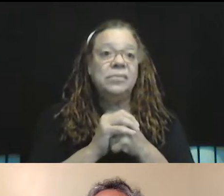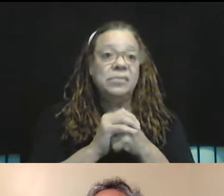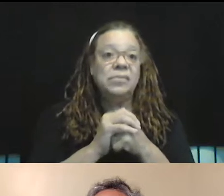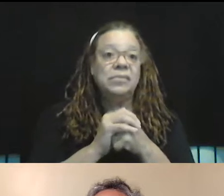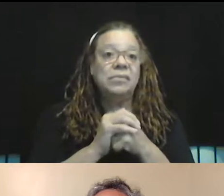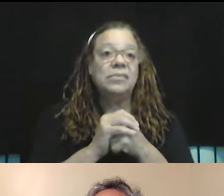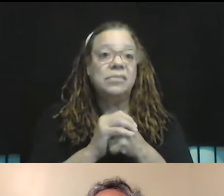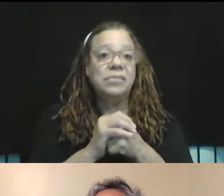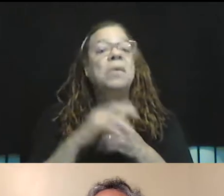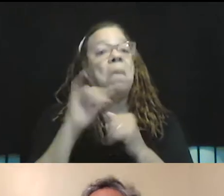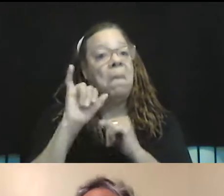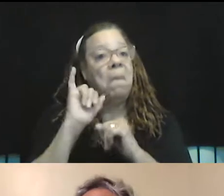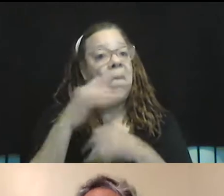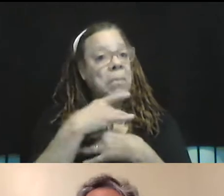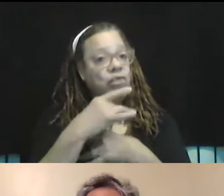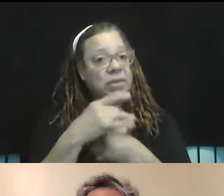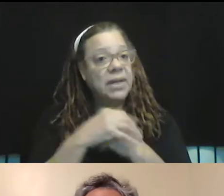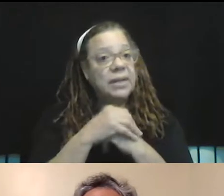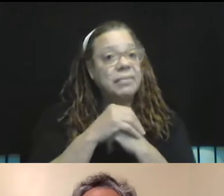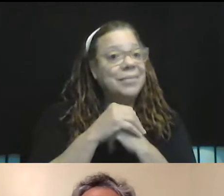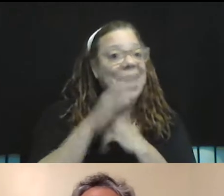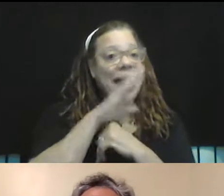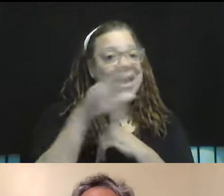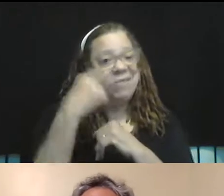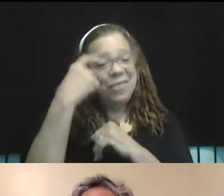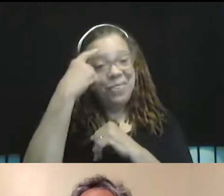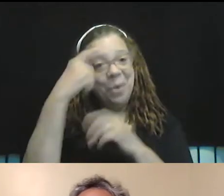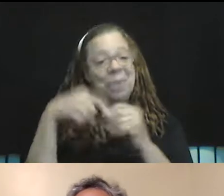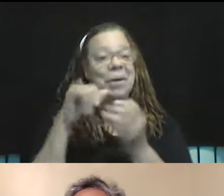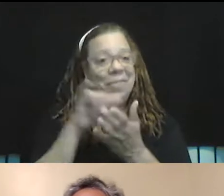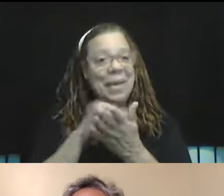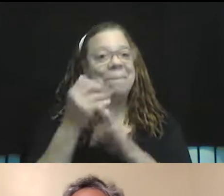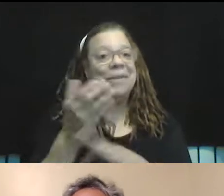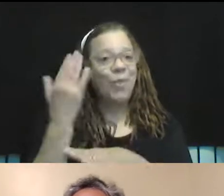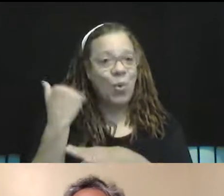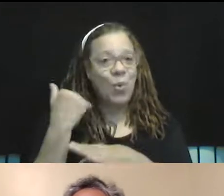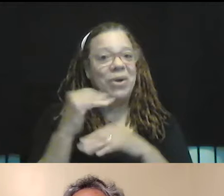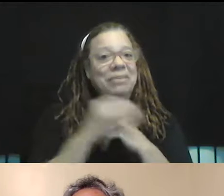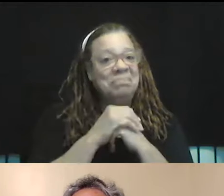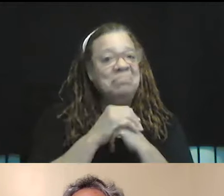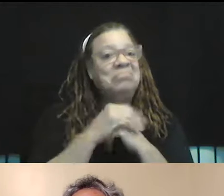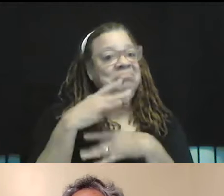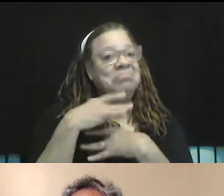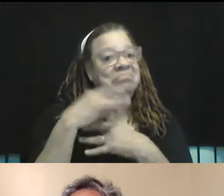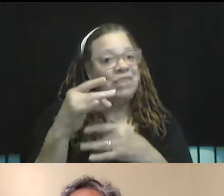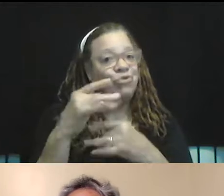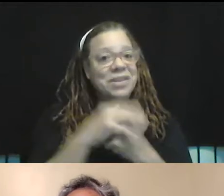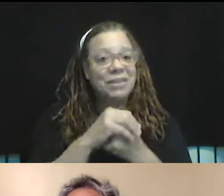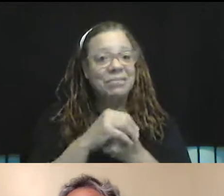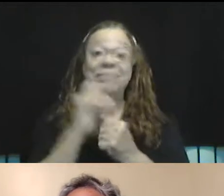That's neat. I never really thought about it like that. Mm. Yeah. Oh, That's it helps very. so much. It helps a lot.